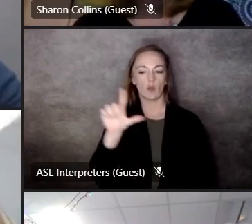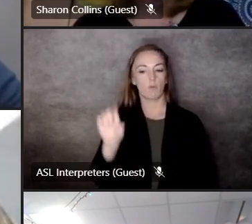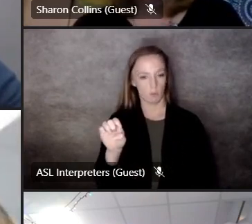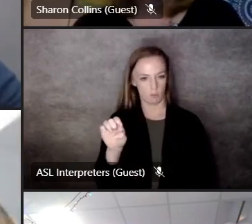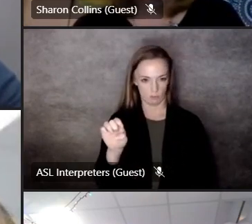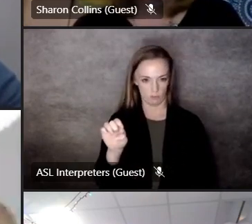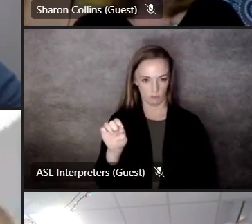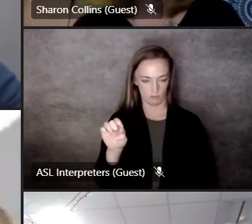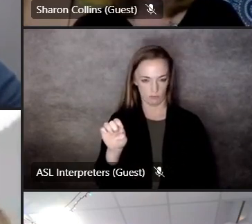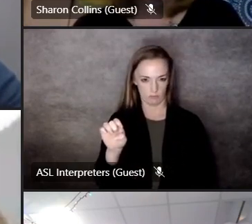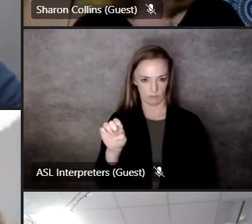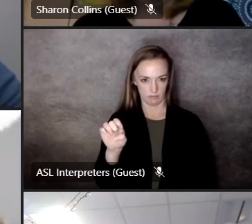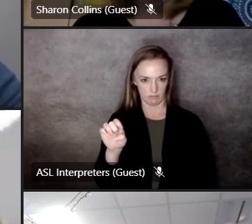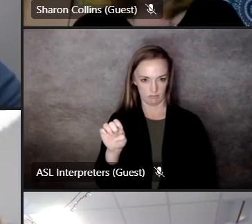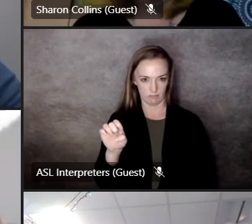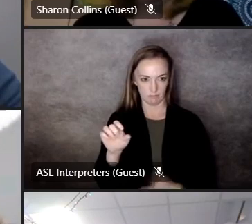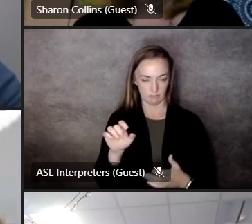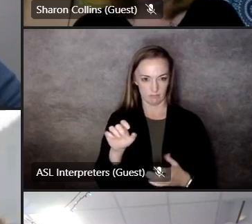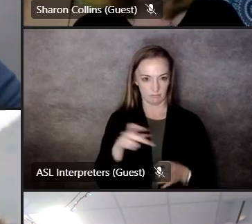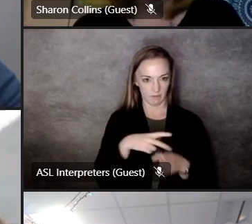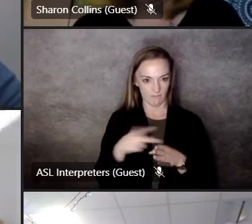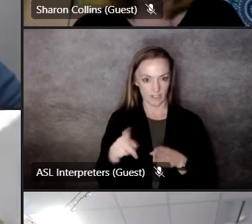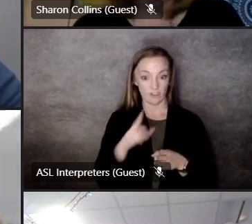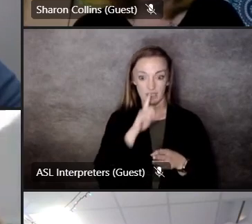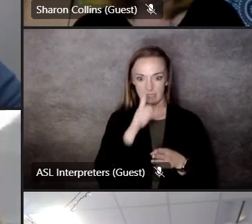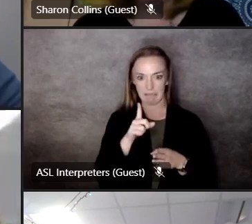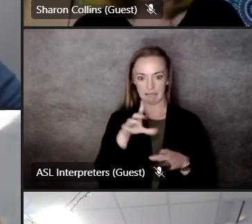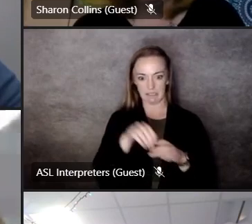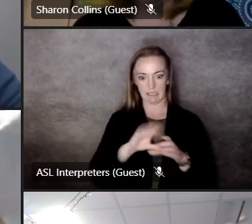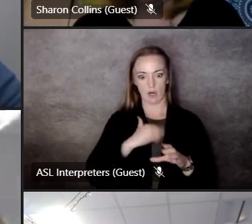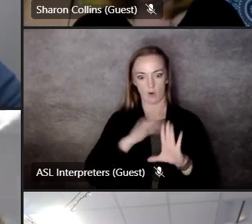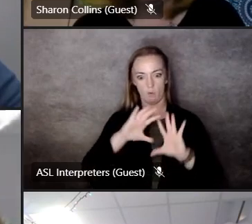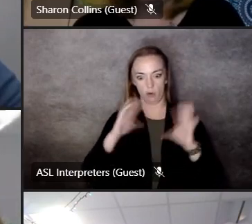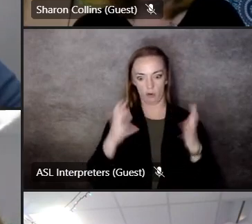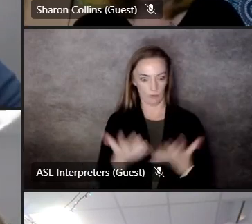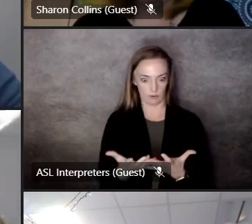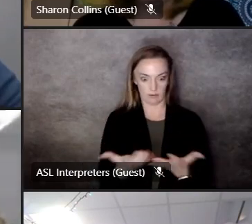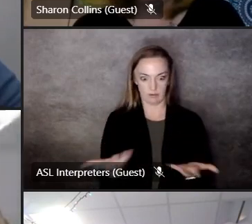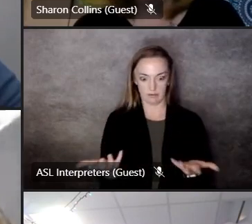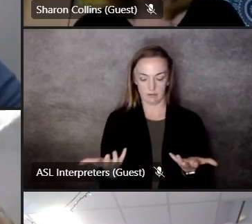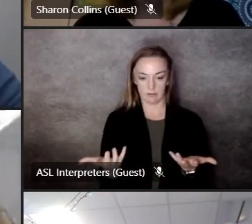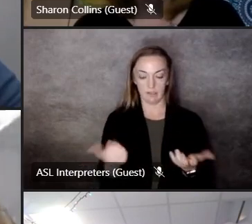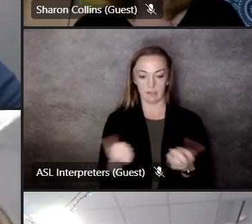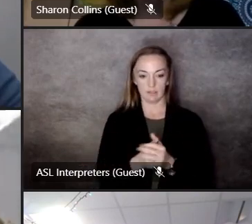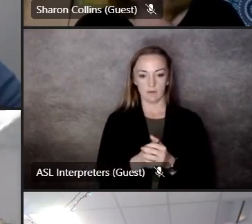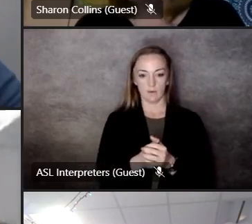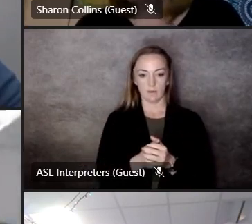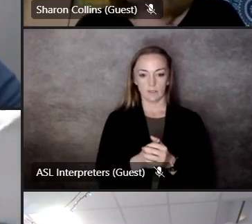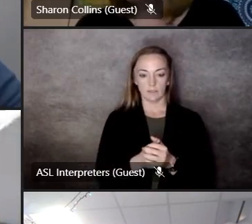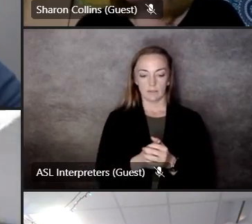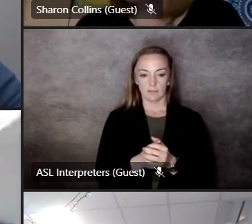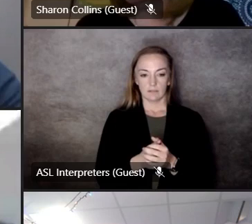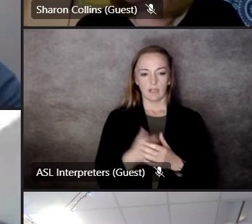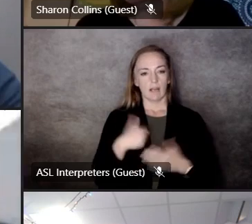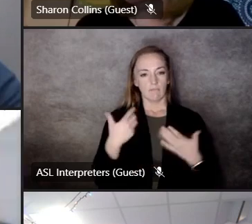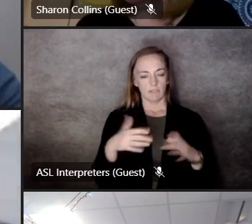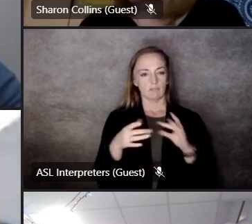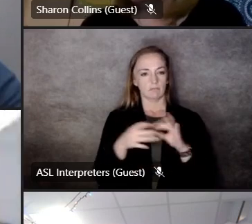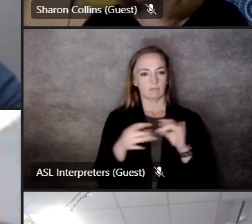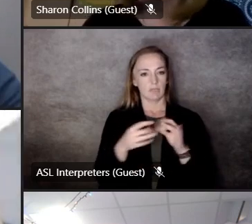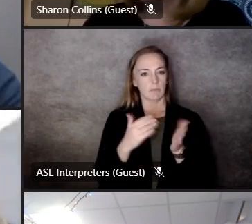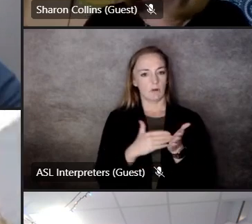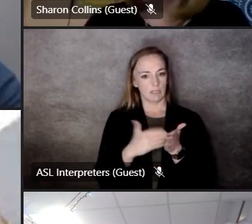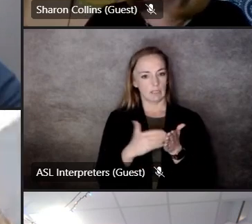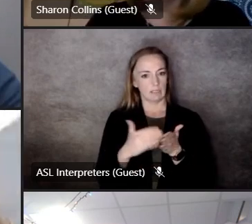presence that it is within just our world at large. So I've said a lot, we're hardwired